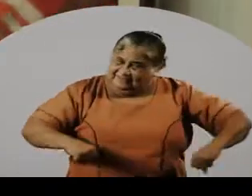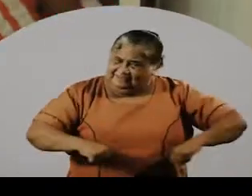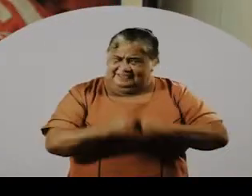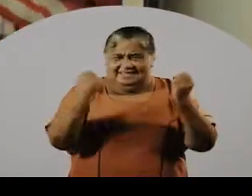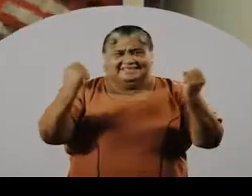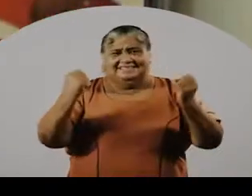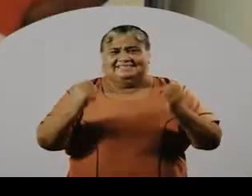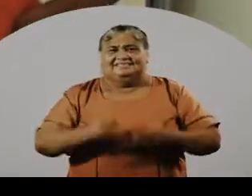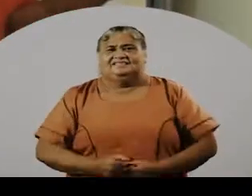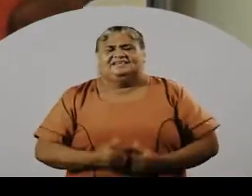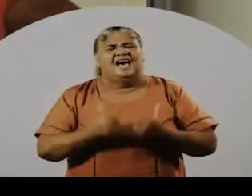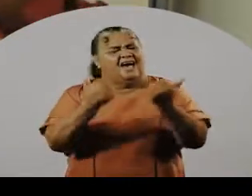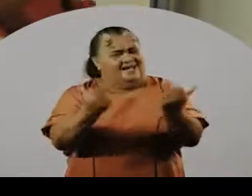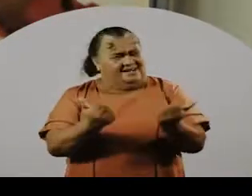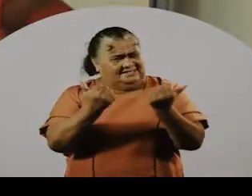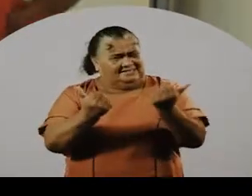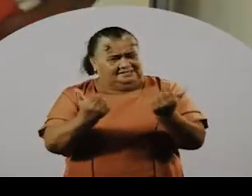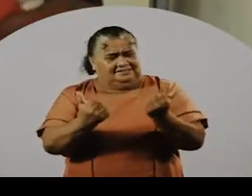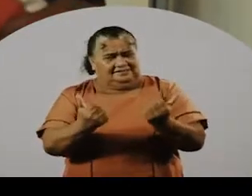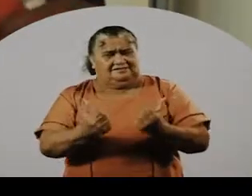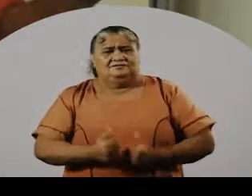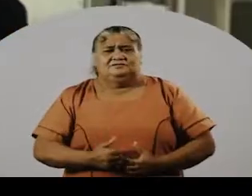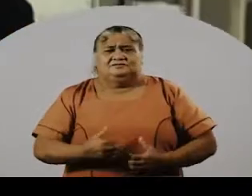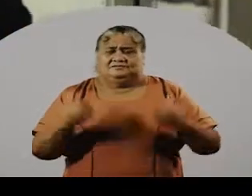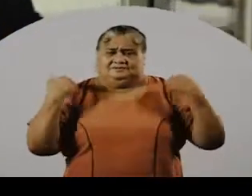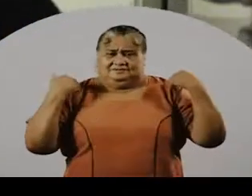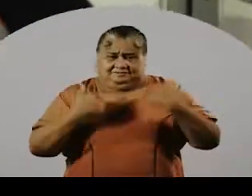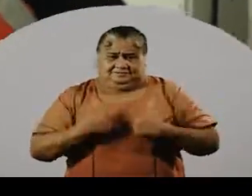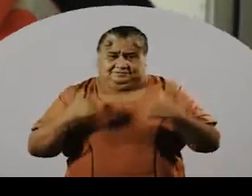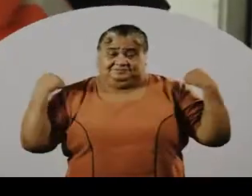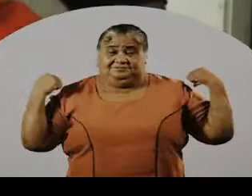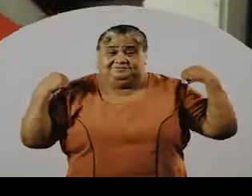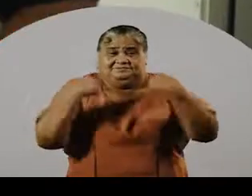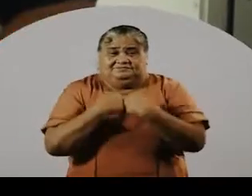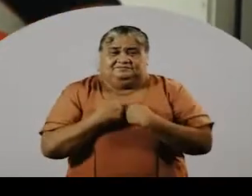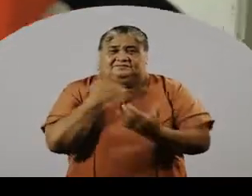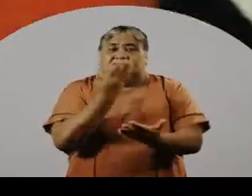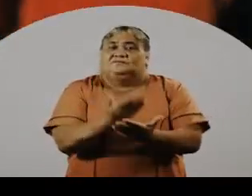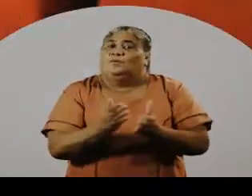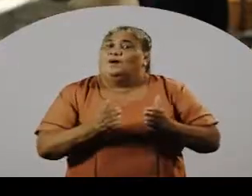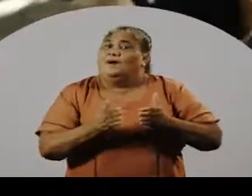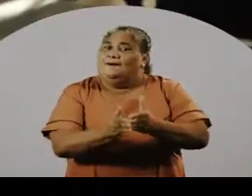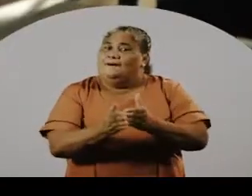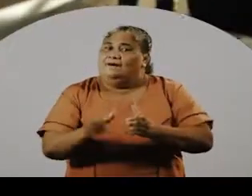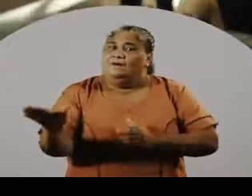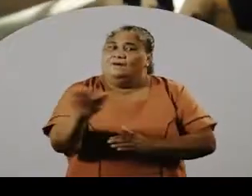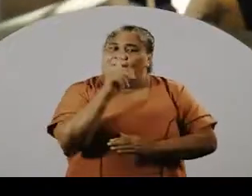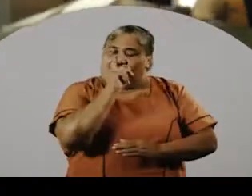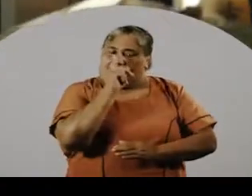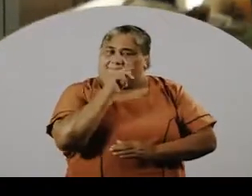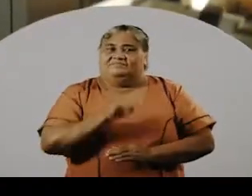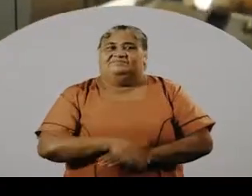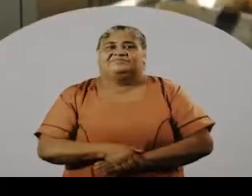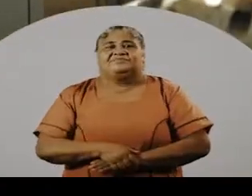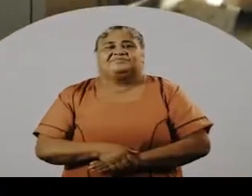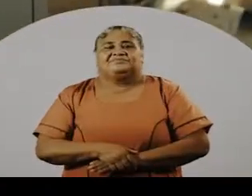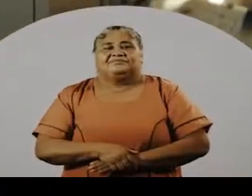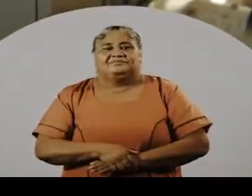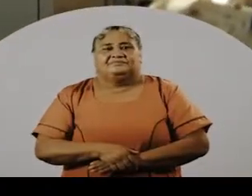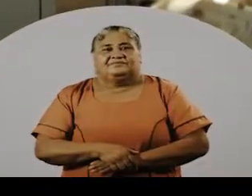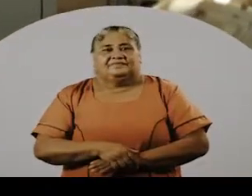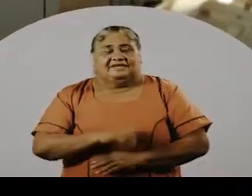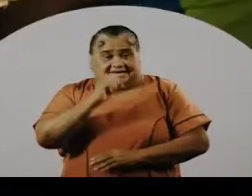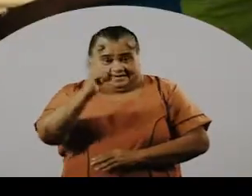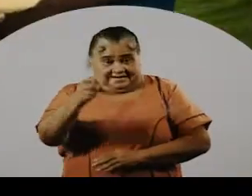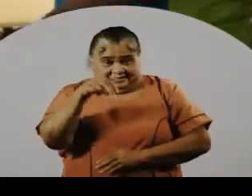lava matatoe leo fai ofu faola. O loo iai lunga o le maa. Mopa se se uma i so steimi. A fai e te manau mia se fso